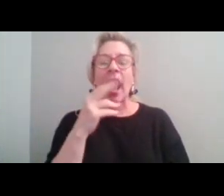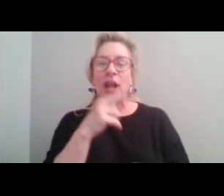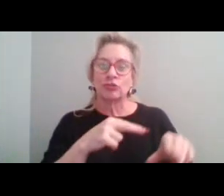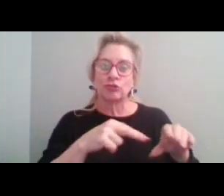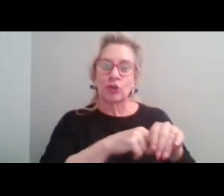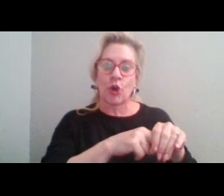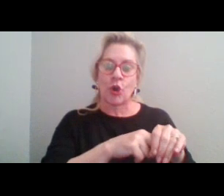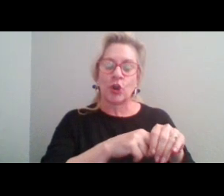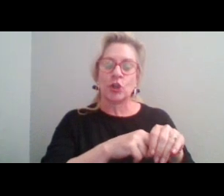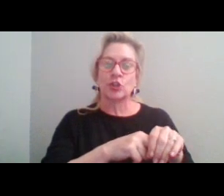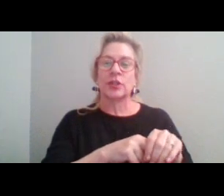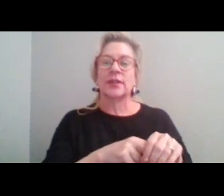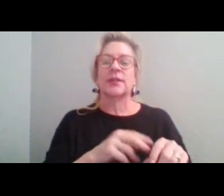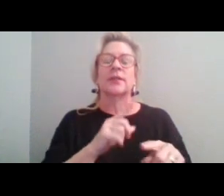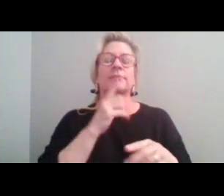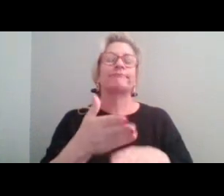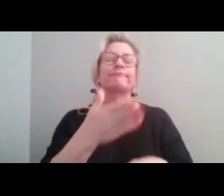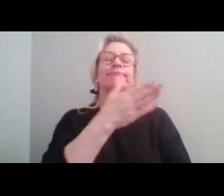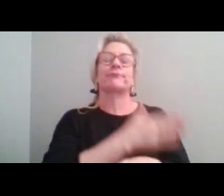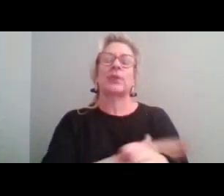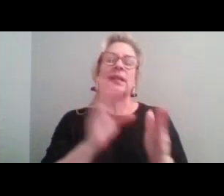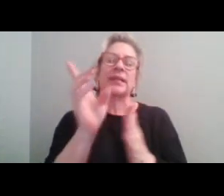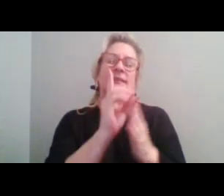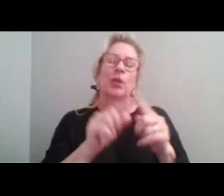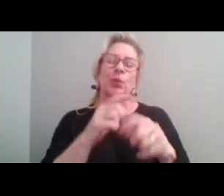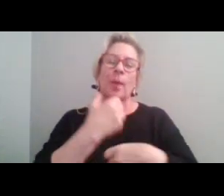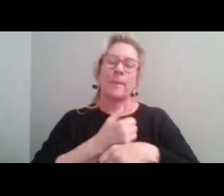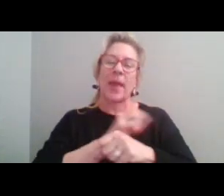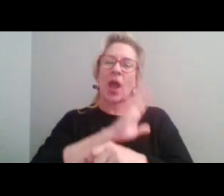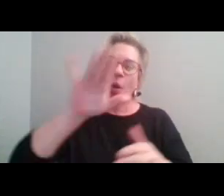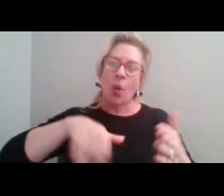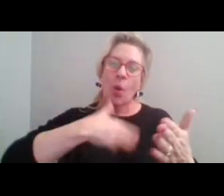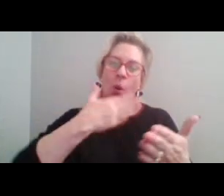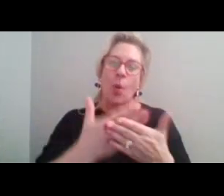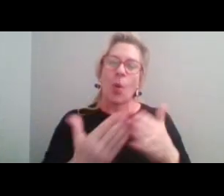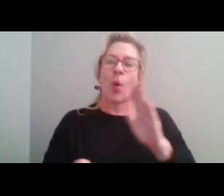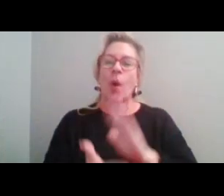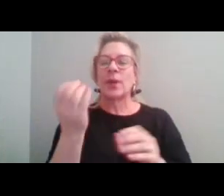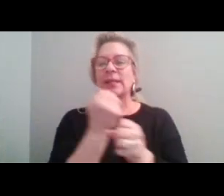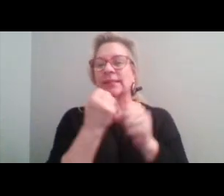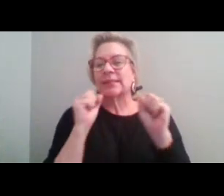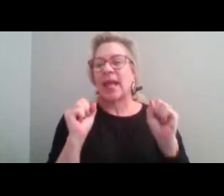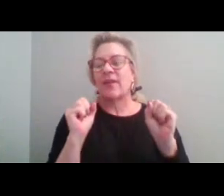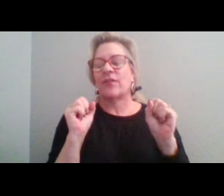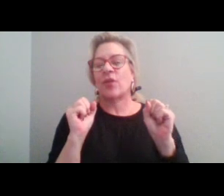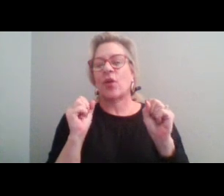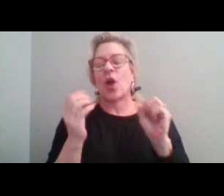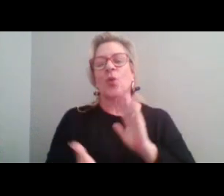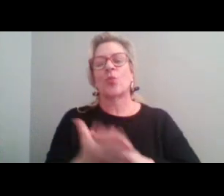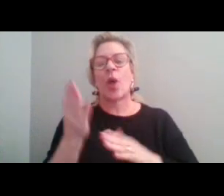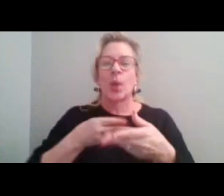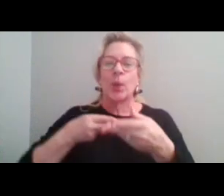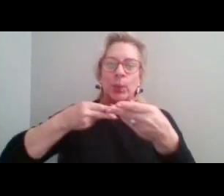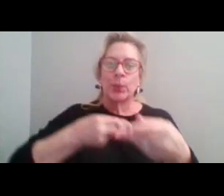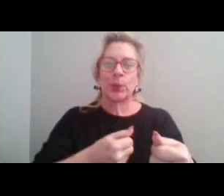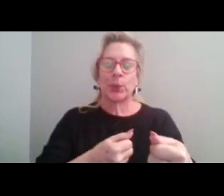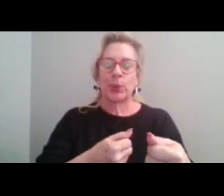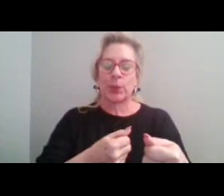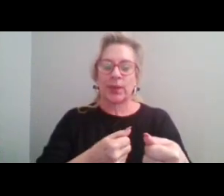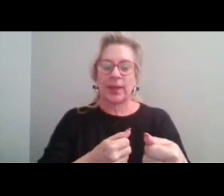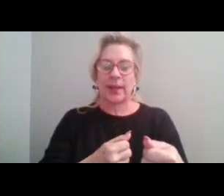state-of-the-art technology designed to make the entire operation safer and more efficient. Big picture again